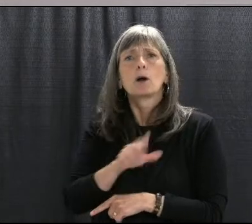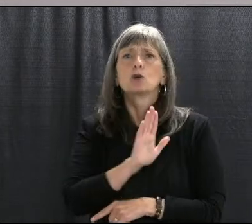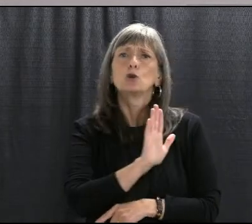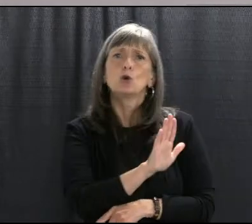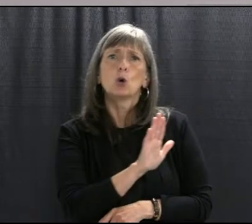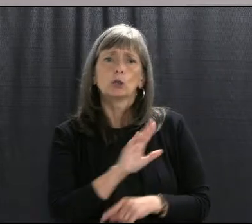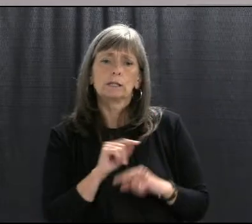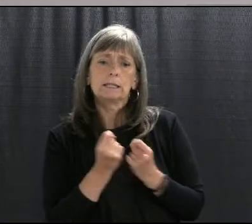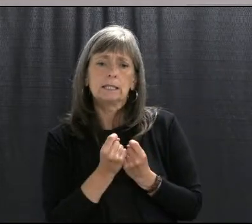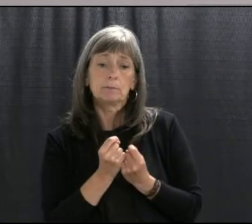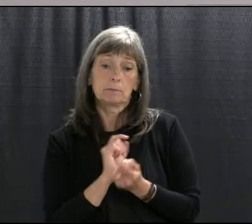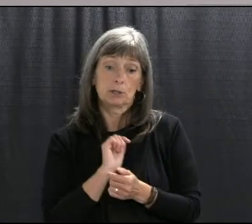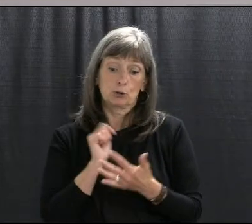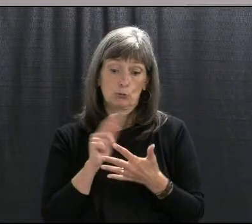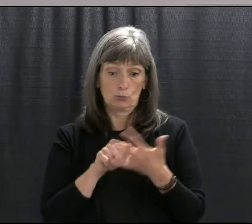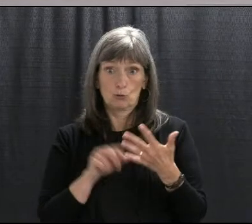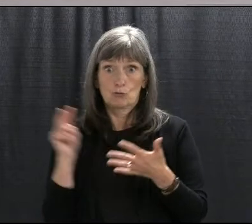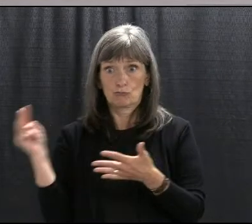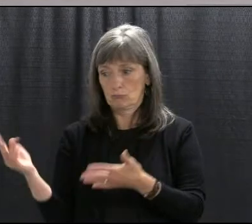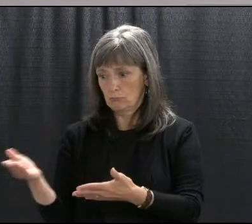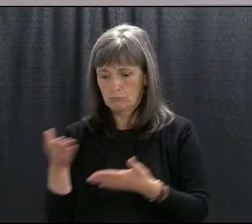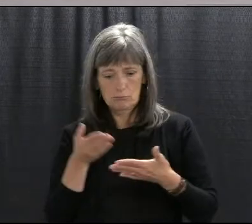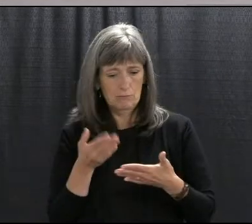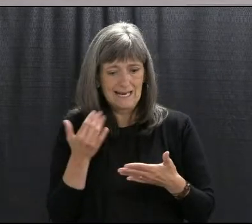ways to implement the recommendations?